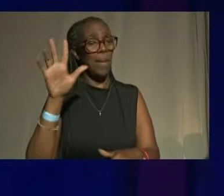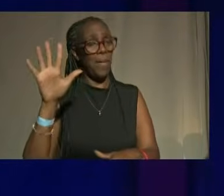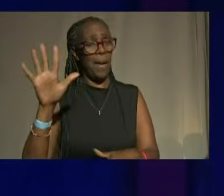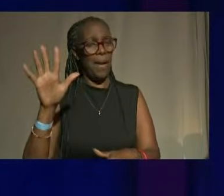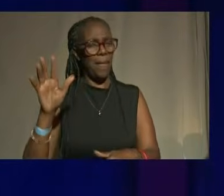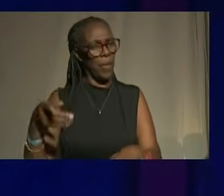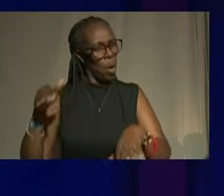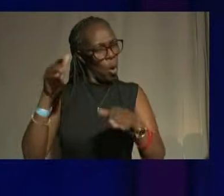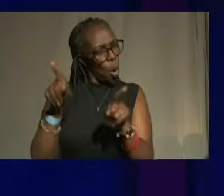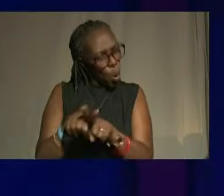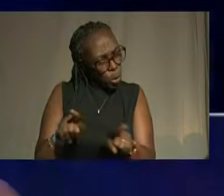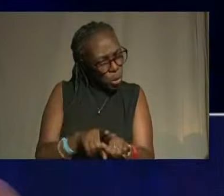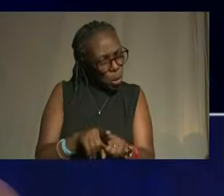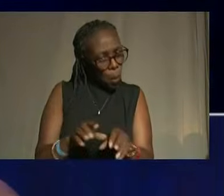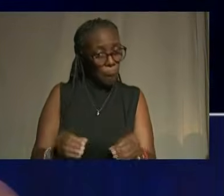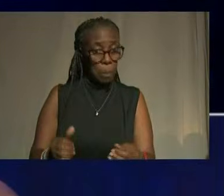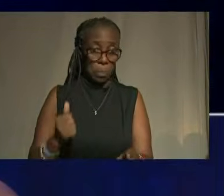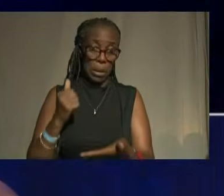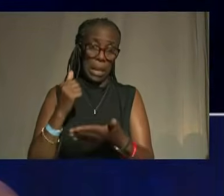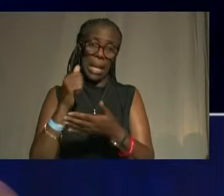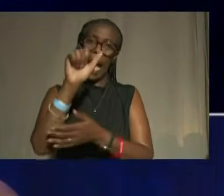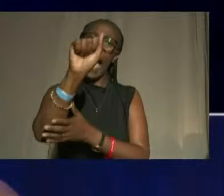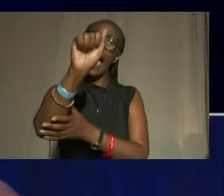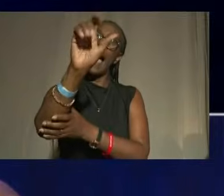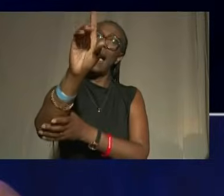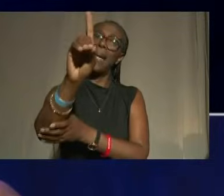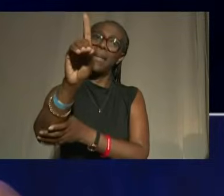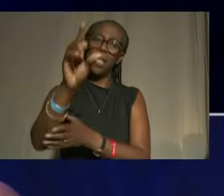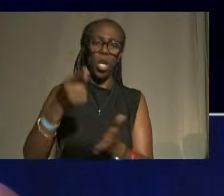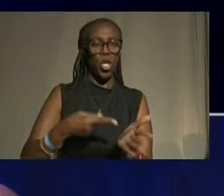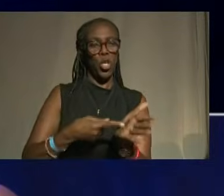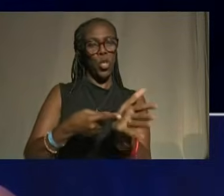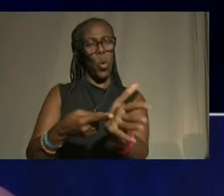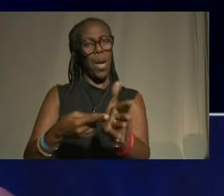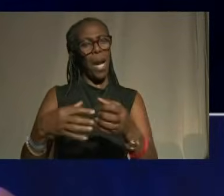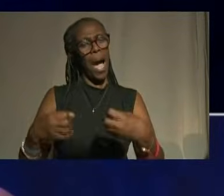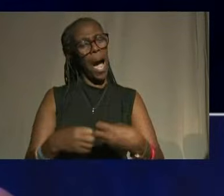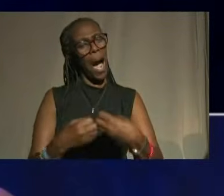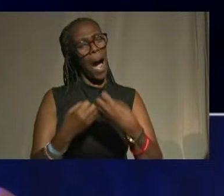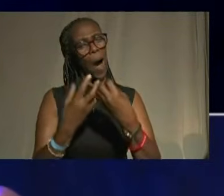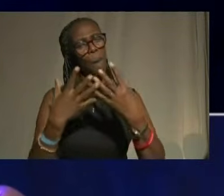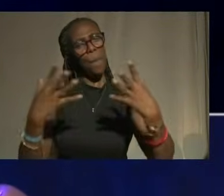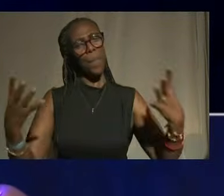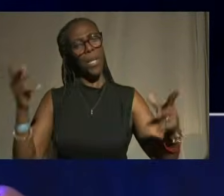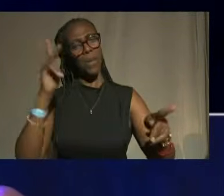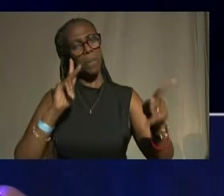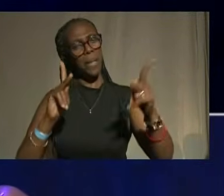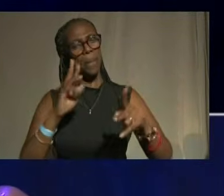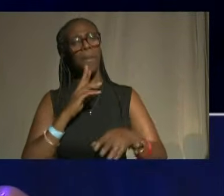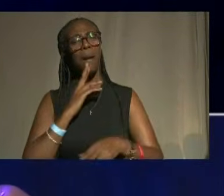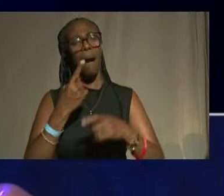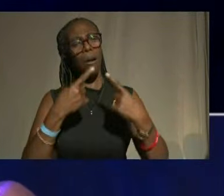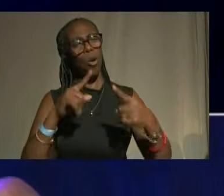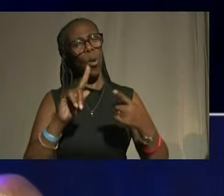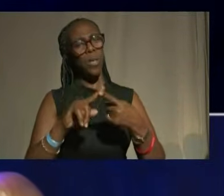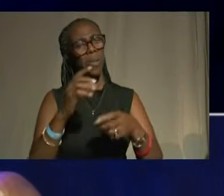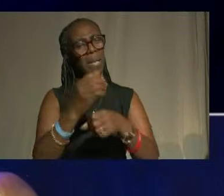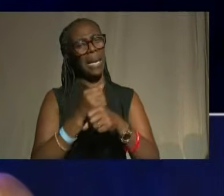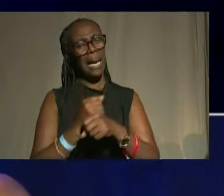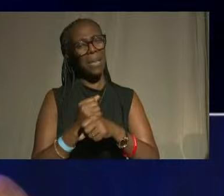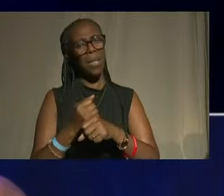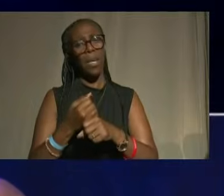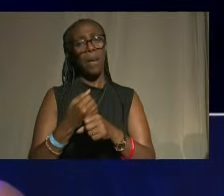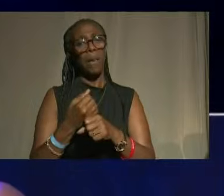ad showing how much people are going to get on a monthly basis. You know that's a lie. They may get it for